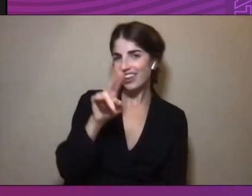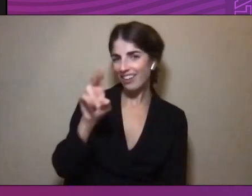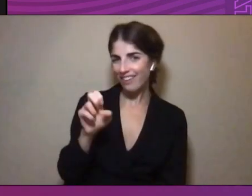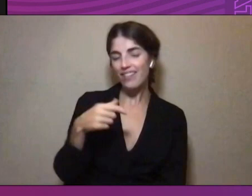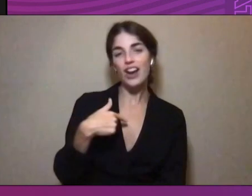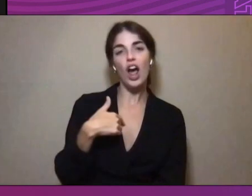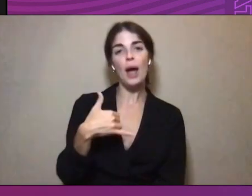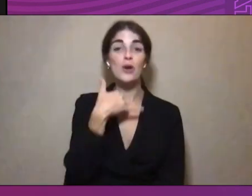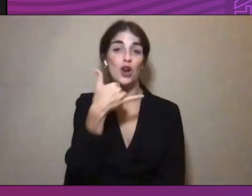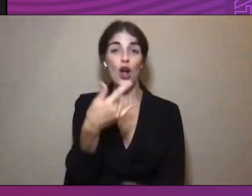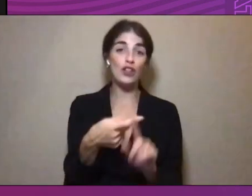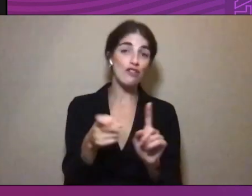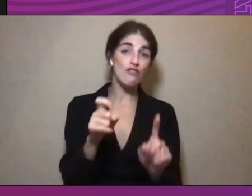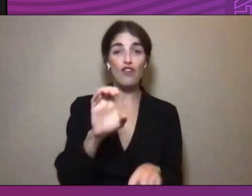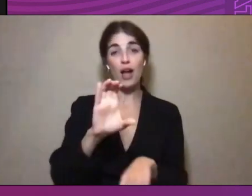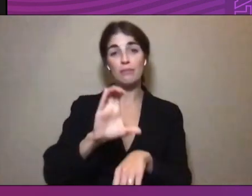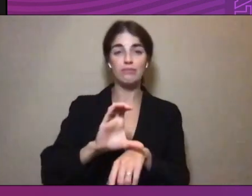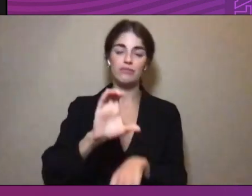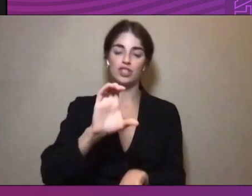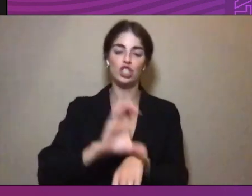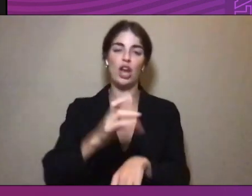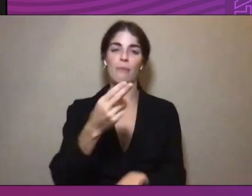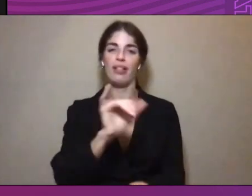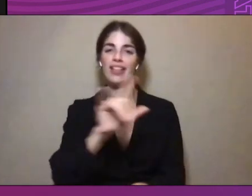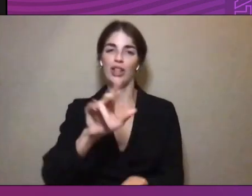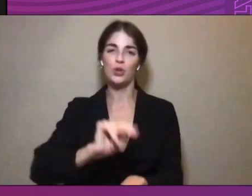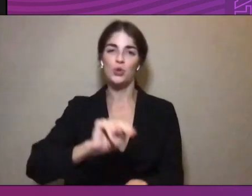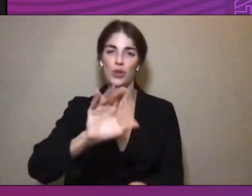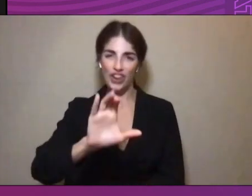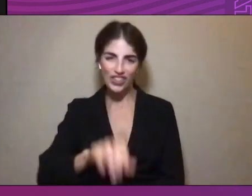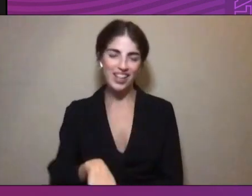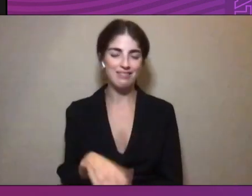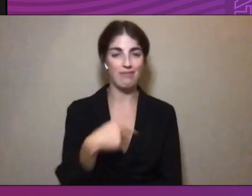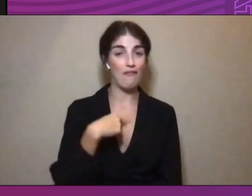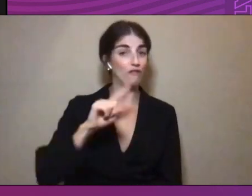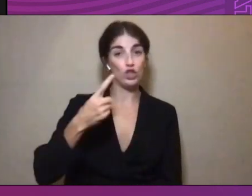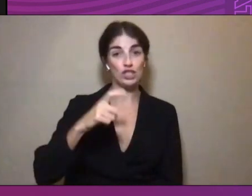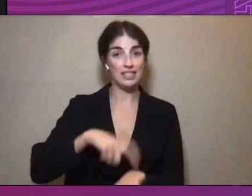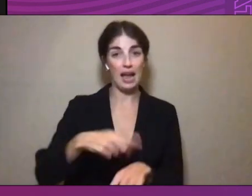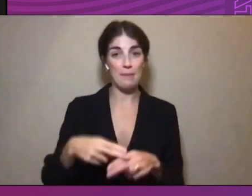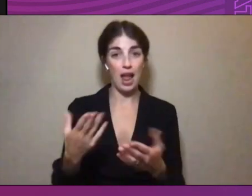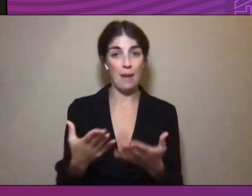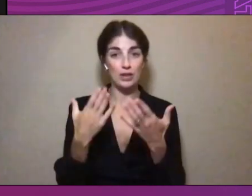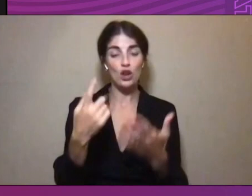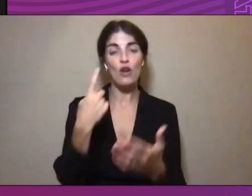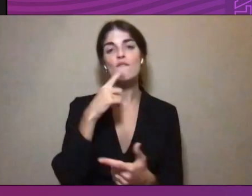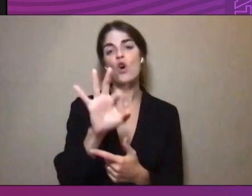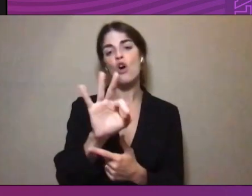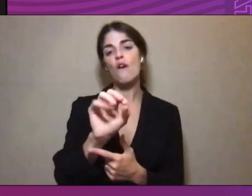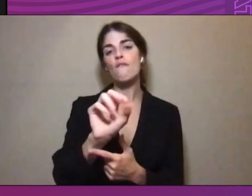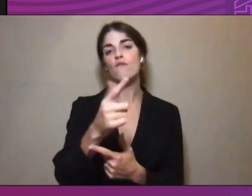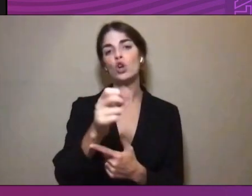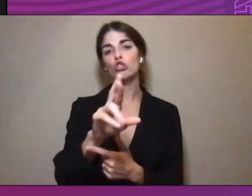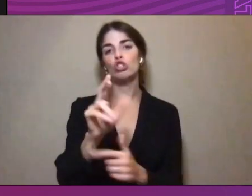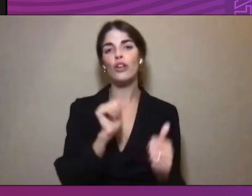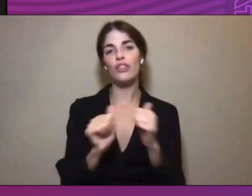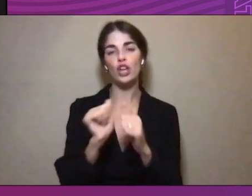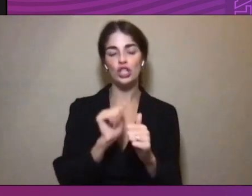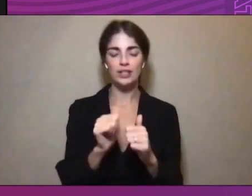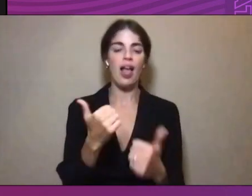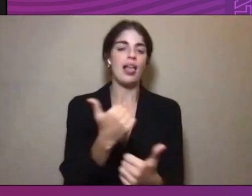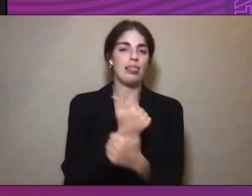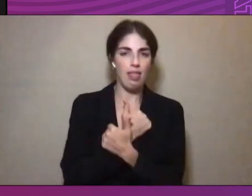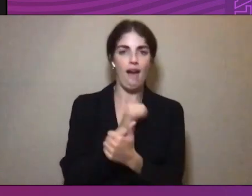Hill, North Carolina. I'm a first-time nominee for the Folger Theater's production of Love's Labor's Lost, and I'm